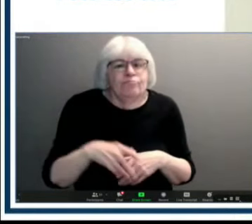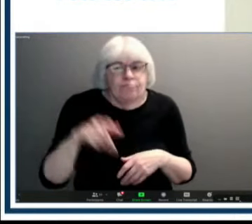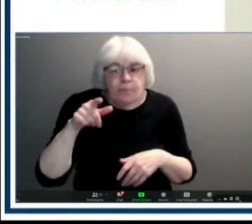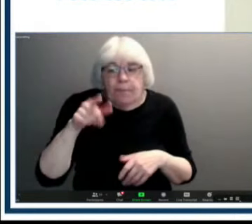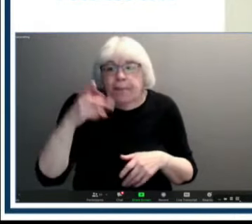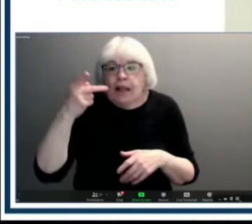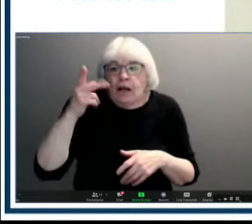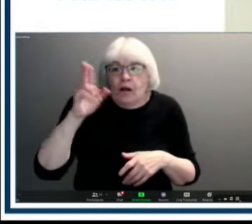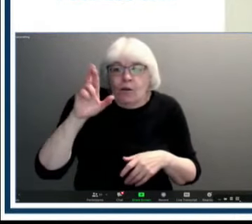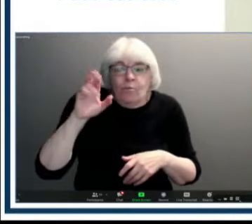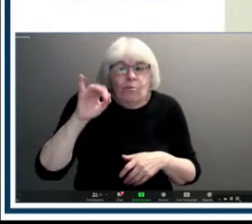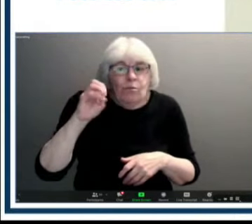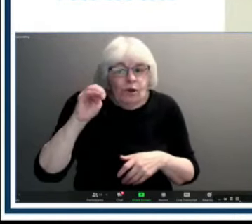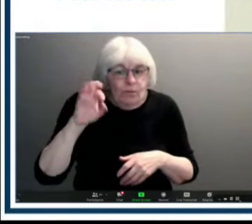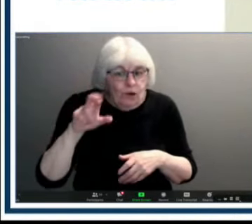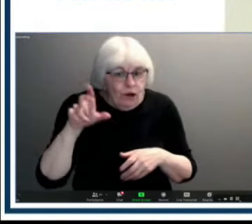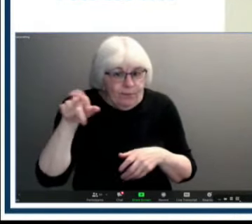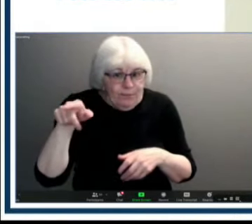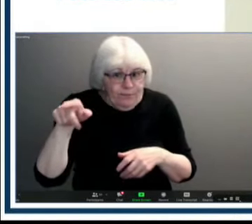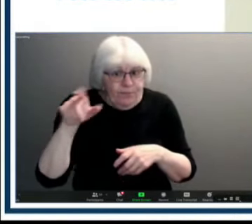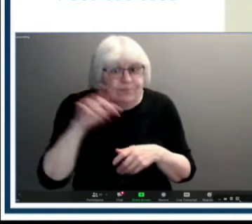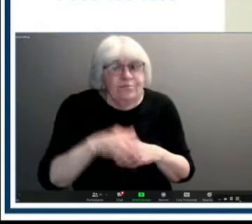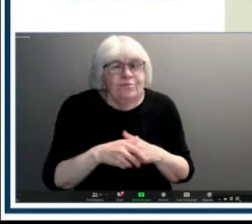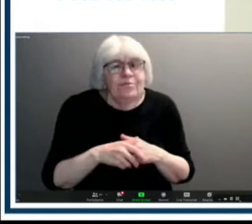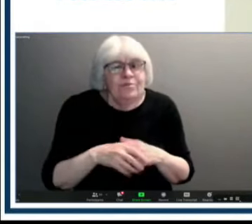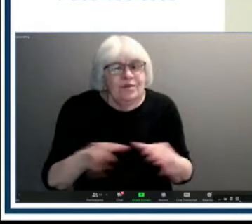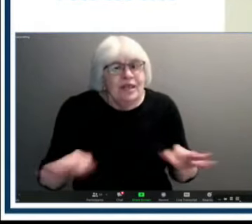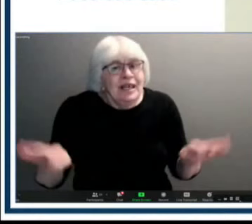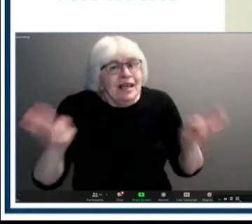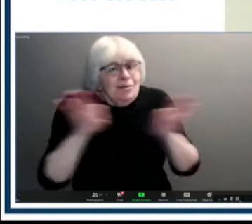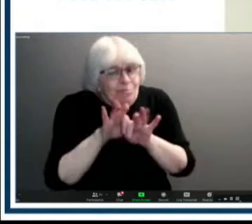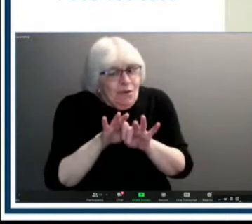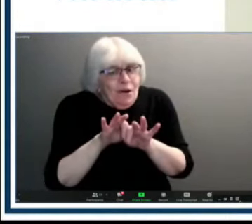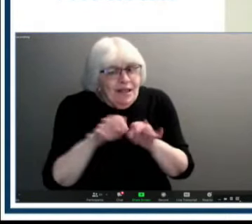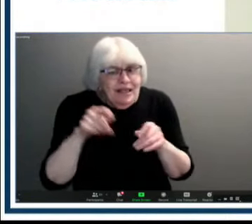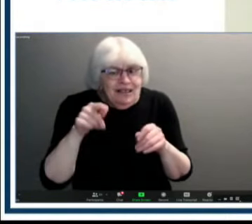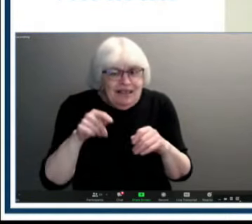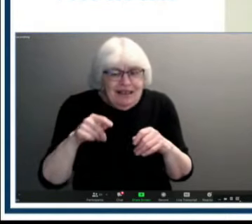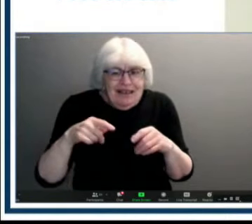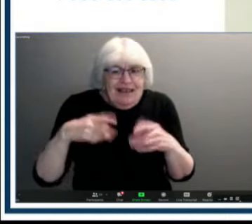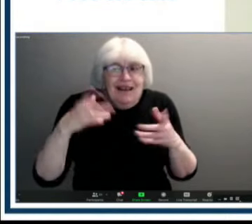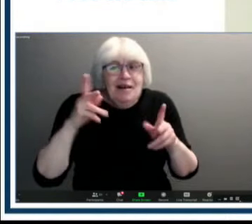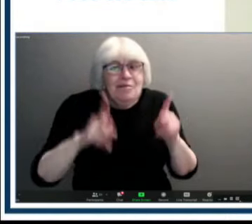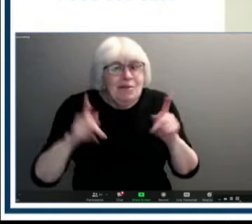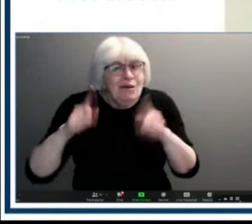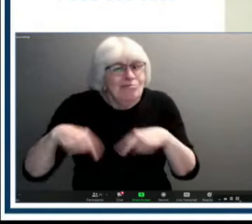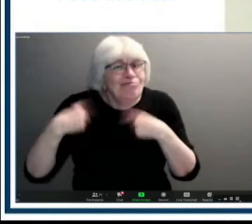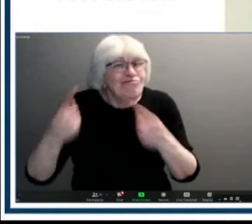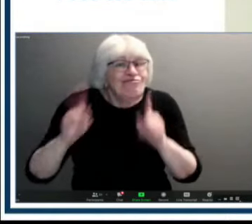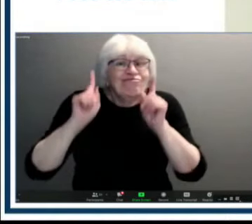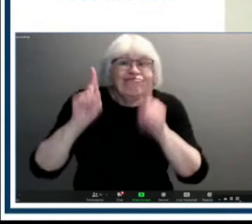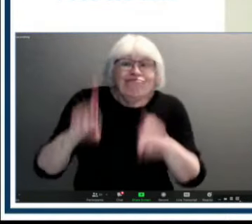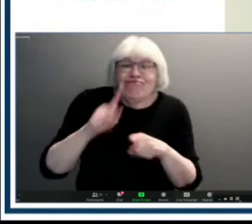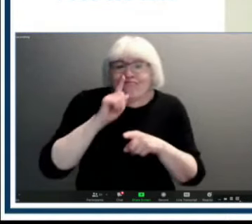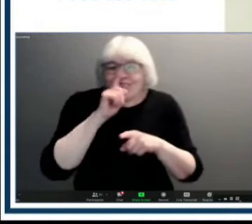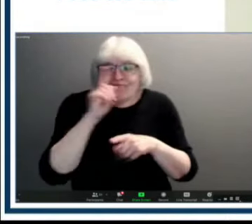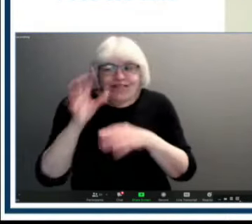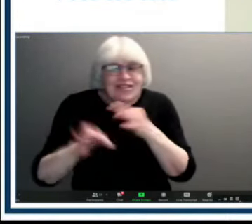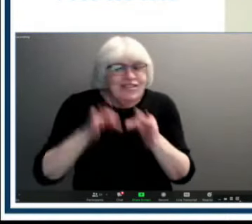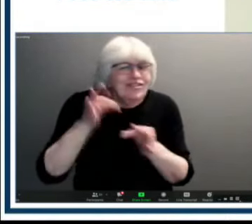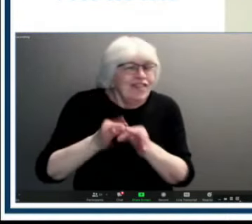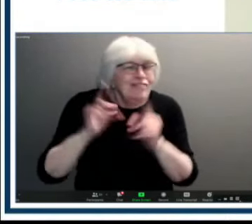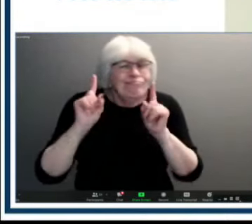question because the Nova Scotians have taken great pride in their testing, and it's a community service